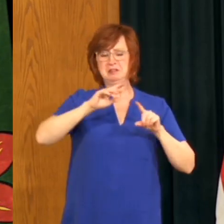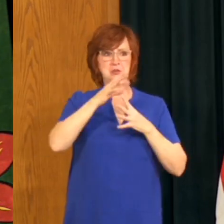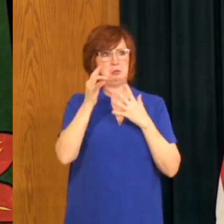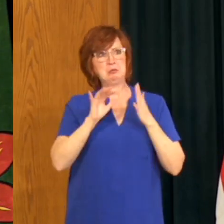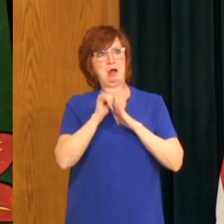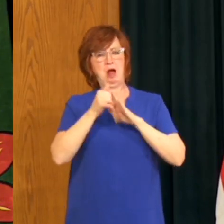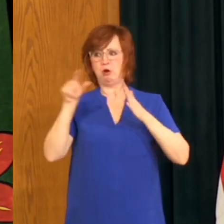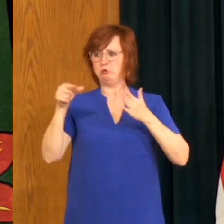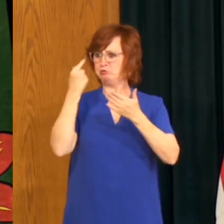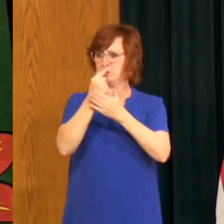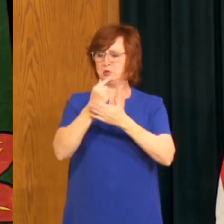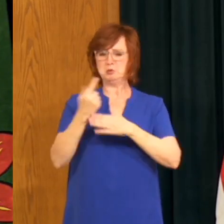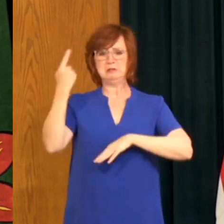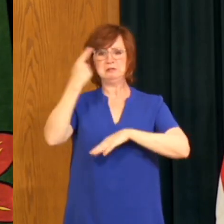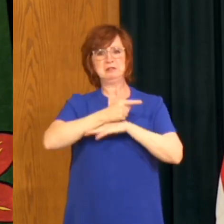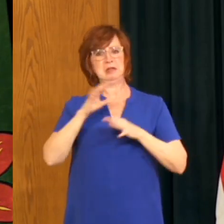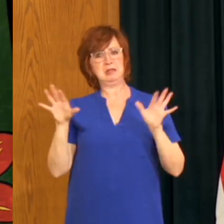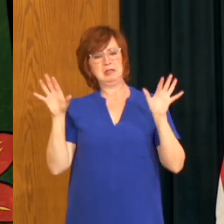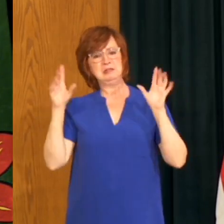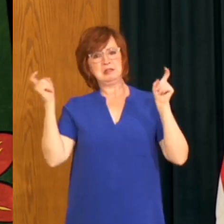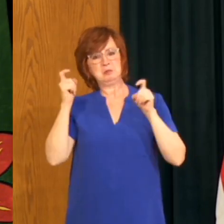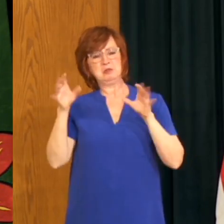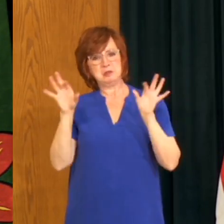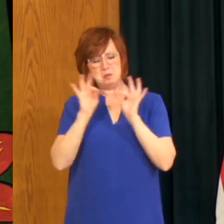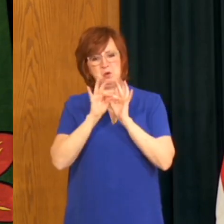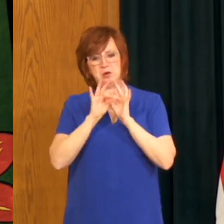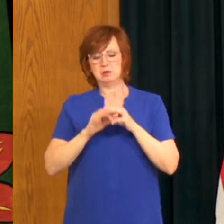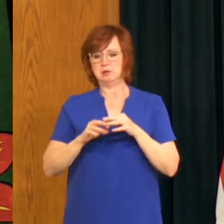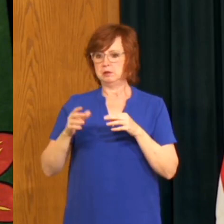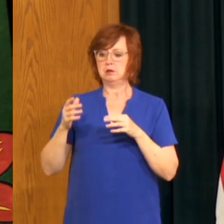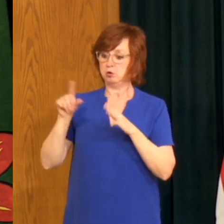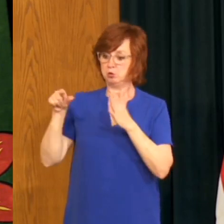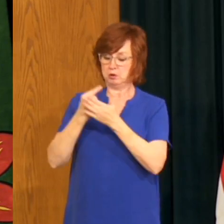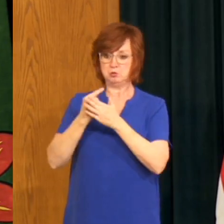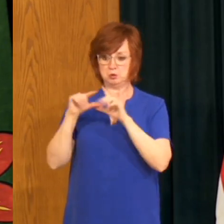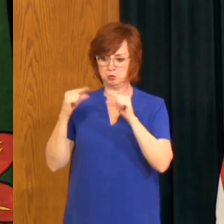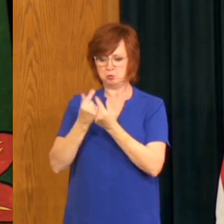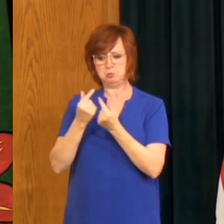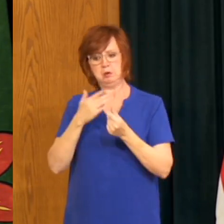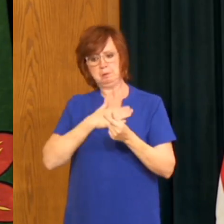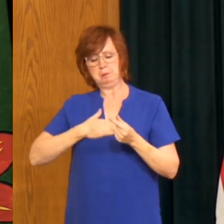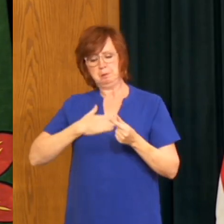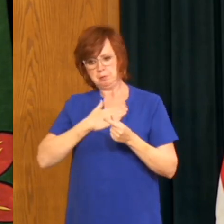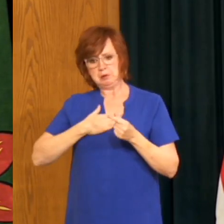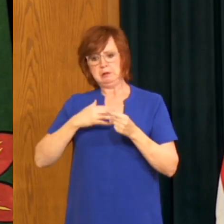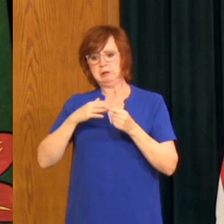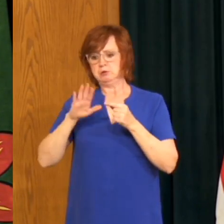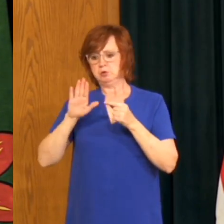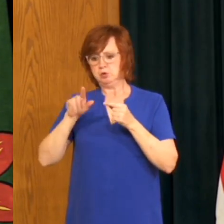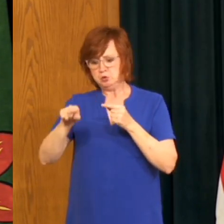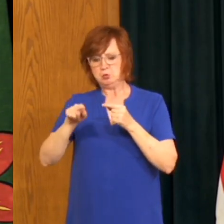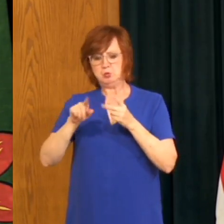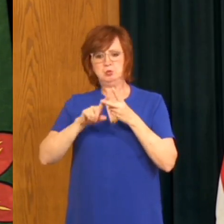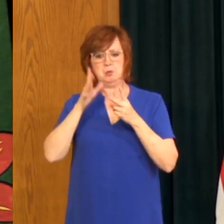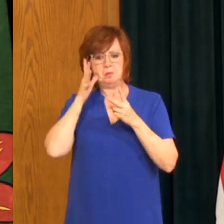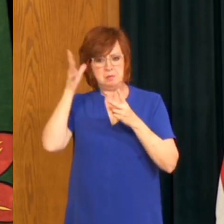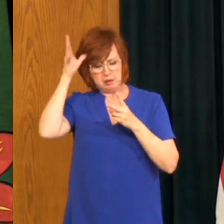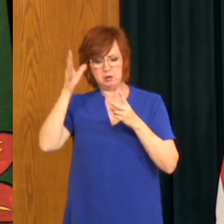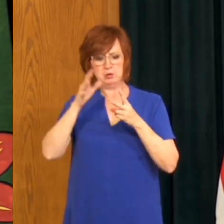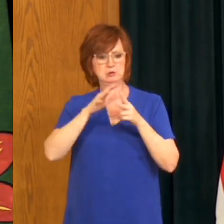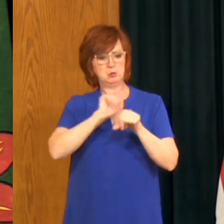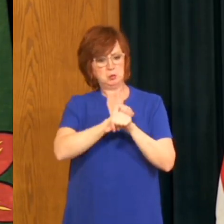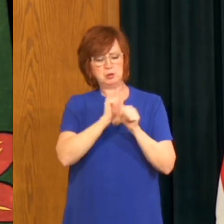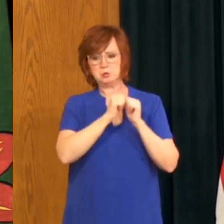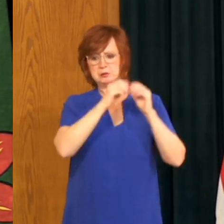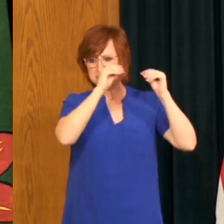those interested in organizing their ceremony to work directly with their school or their school division to make these events possible.